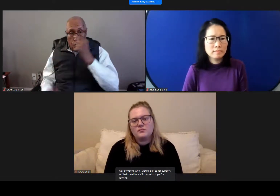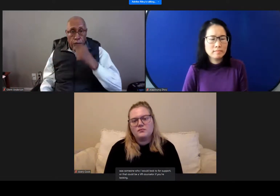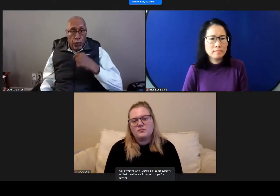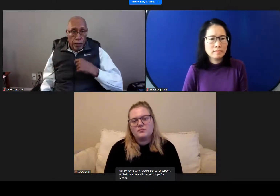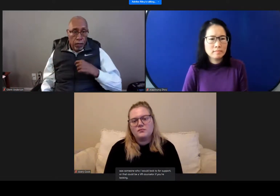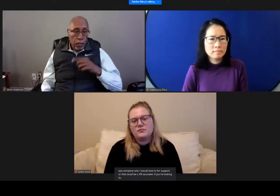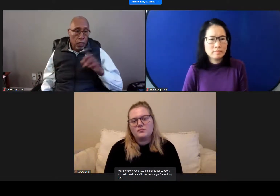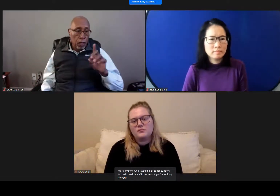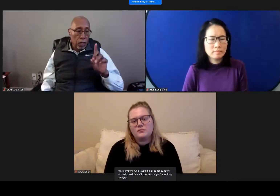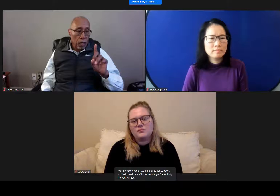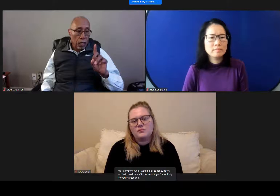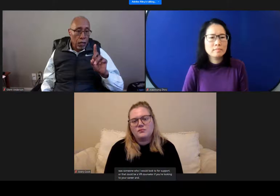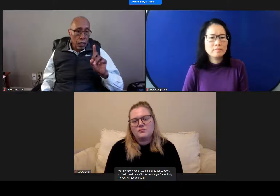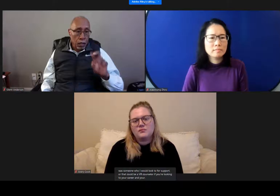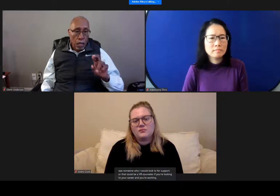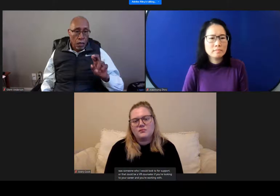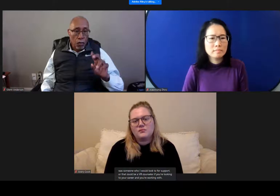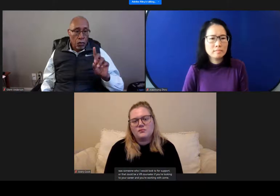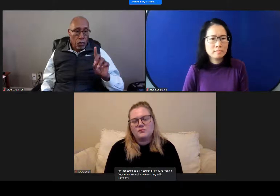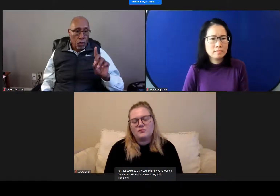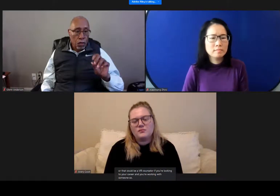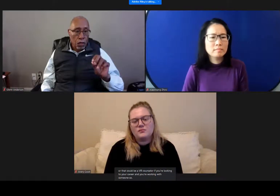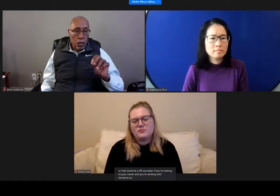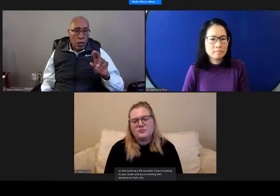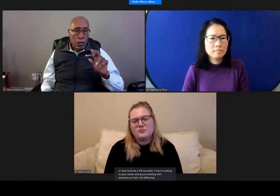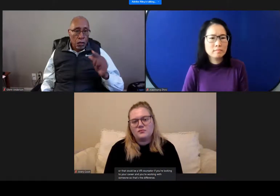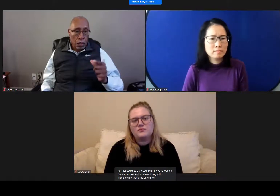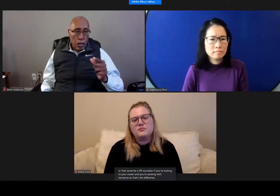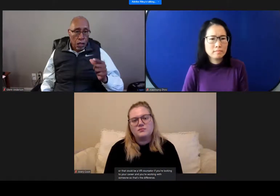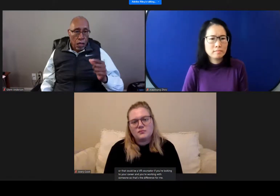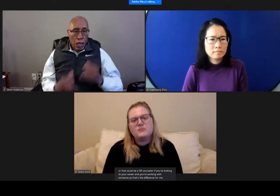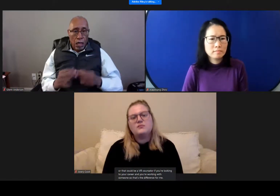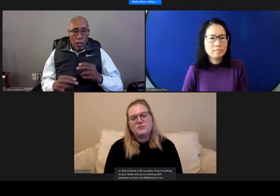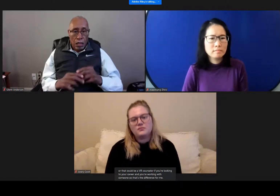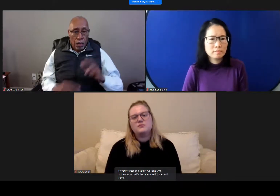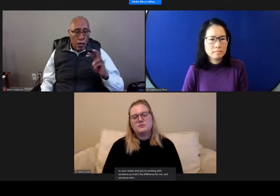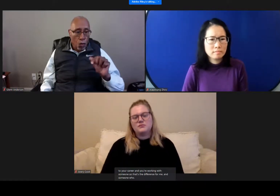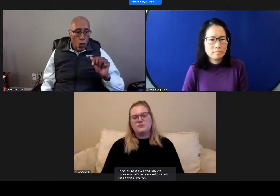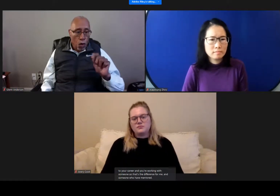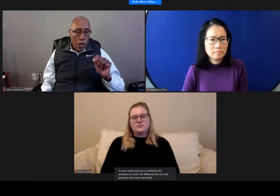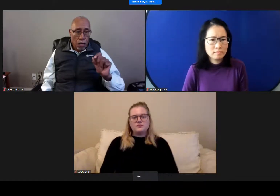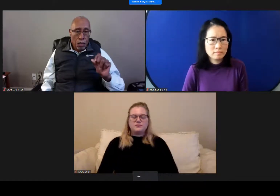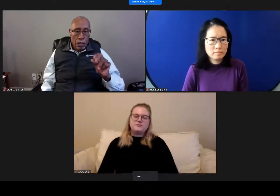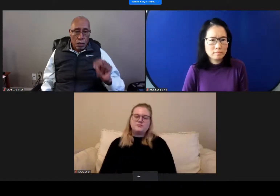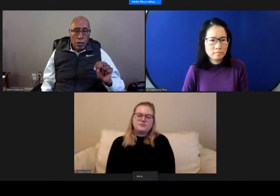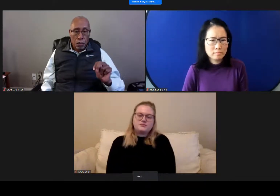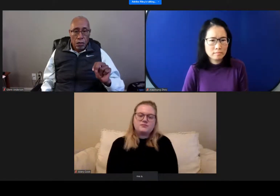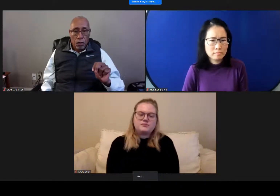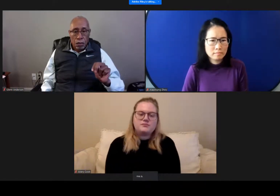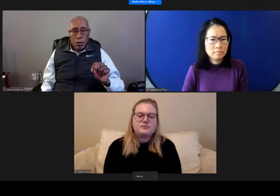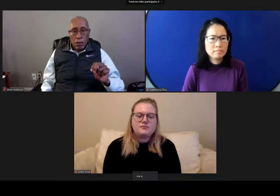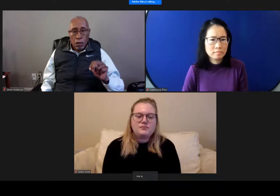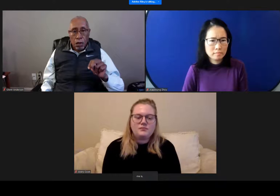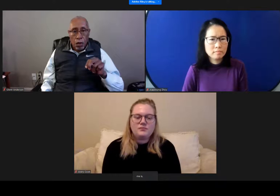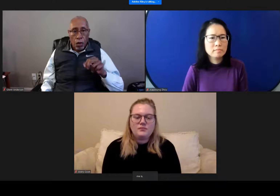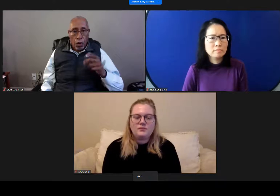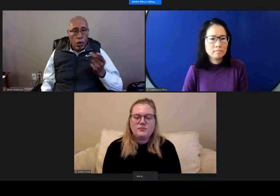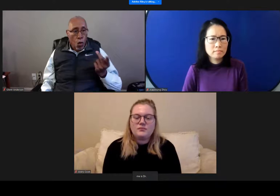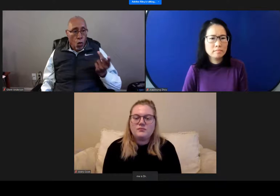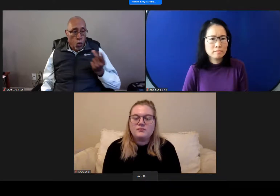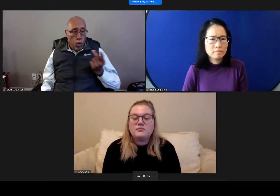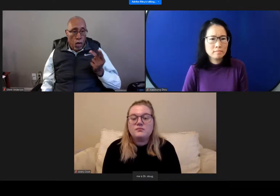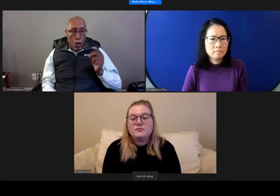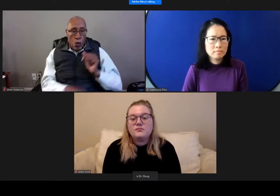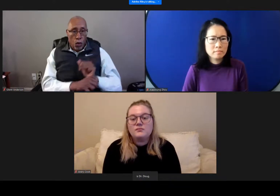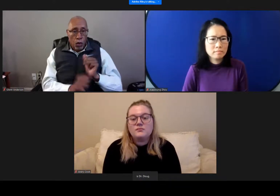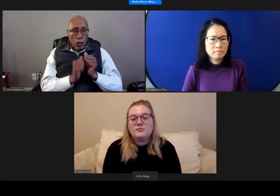looking to your career and you're working with someone. So that's the difference for me. And someone who a mentor for me is Dr.